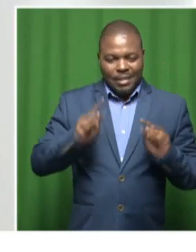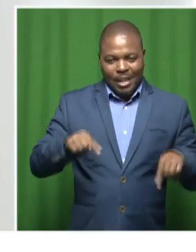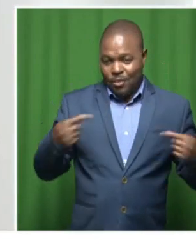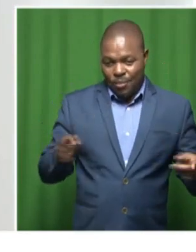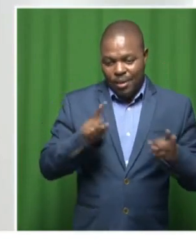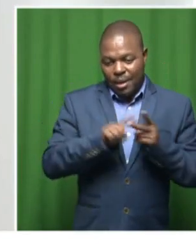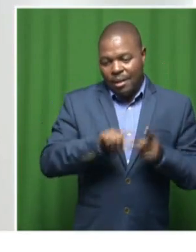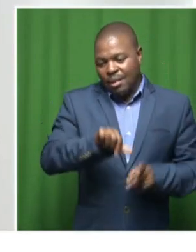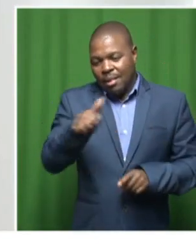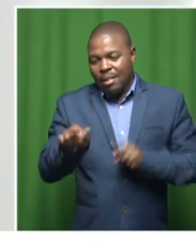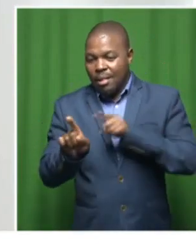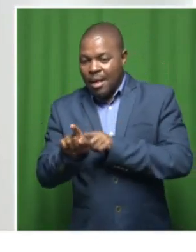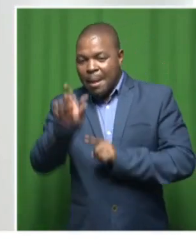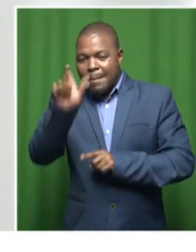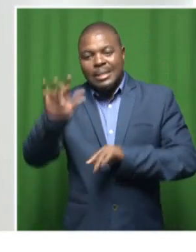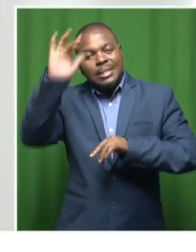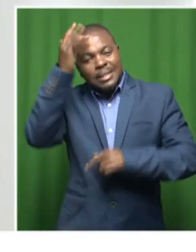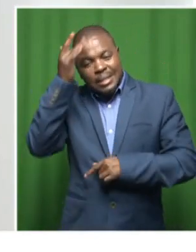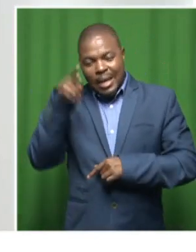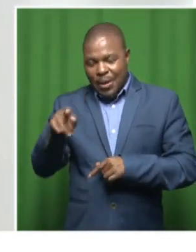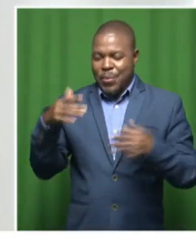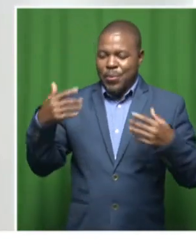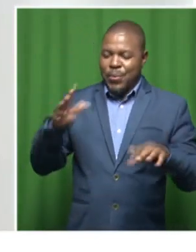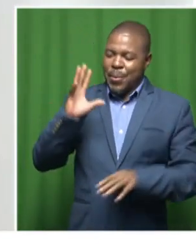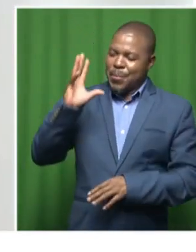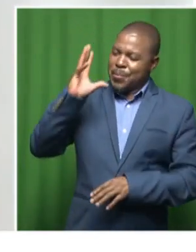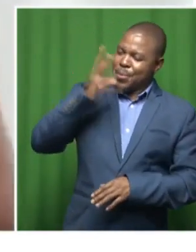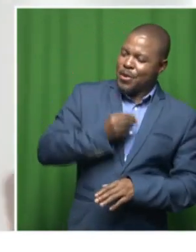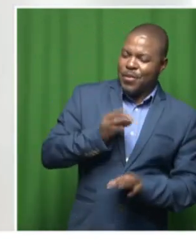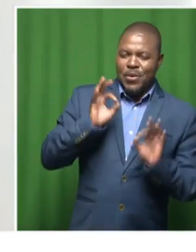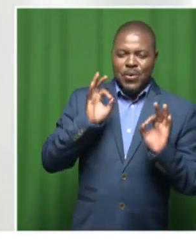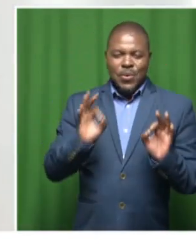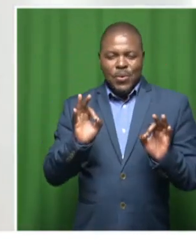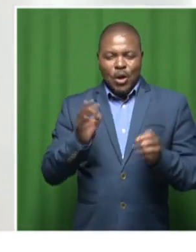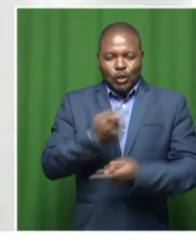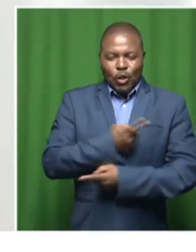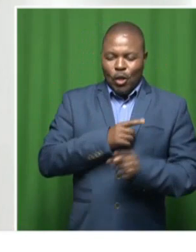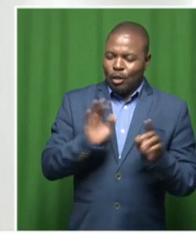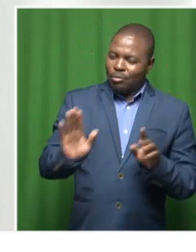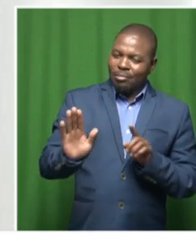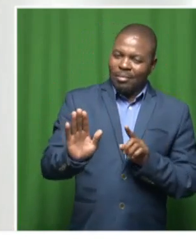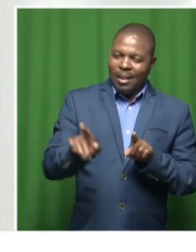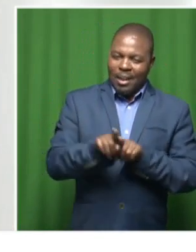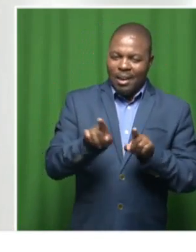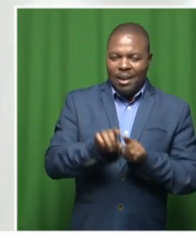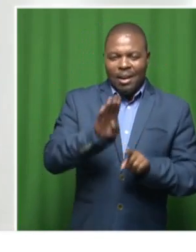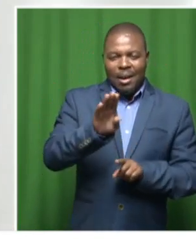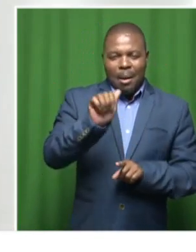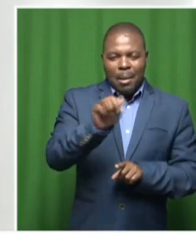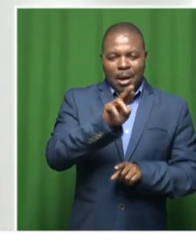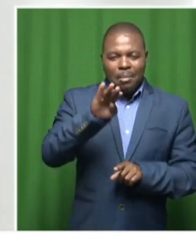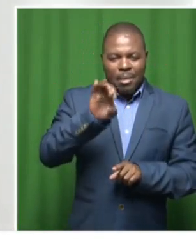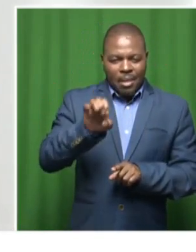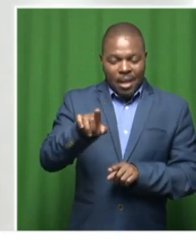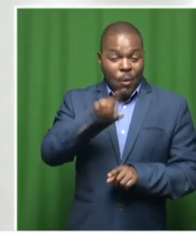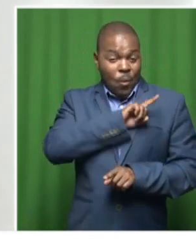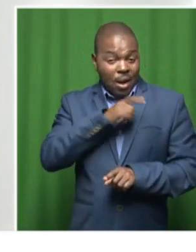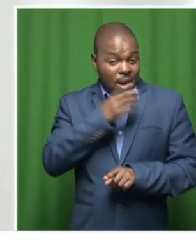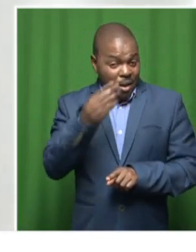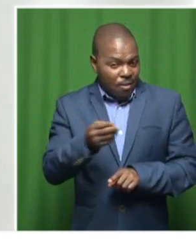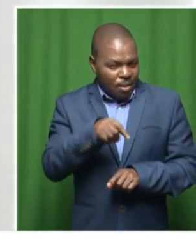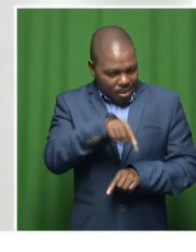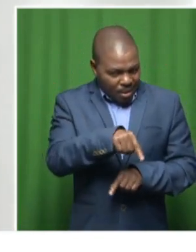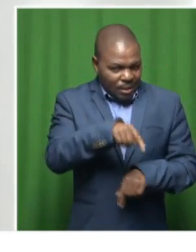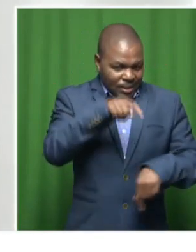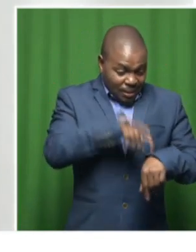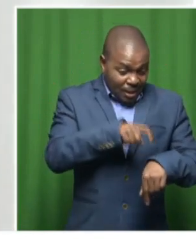then the next one is my patient, who looks amazing and glam and beautiful, and they're just like glam Barbie. And the reason why I have that is because it is such a